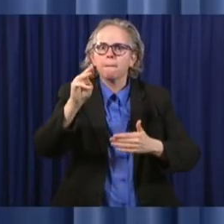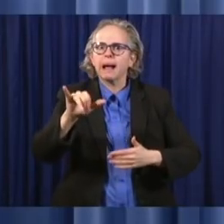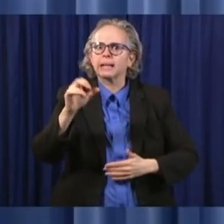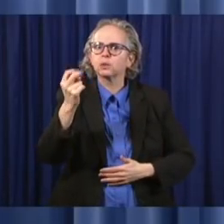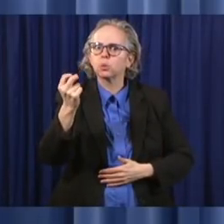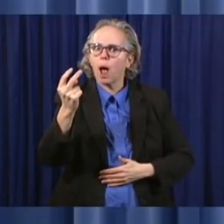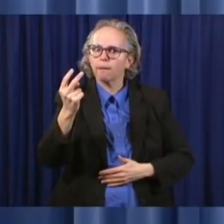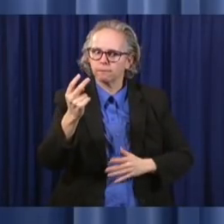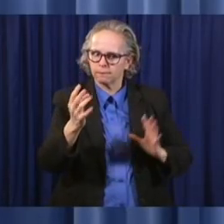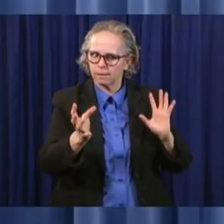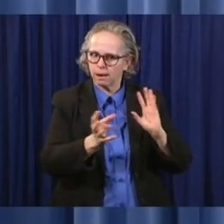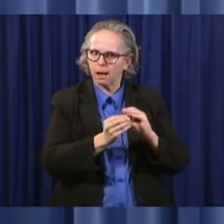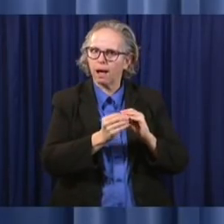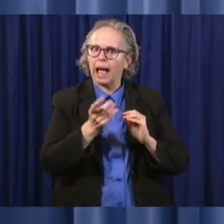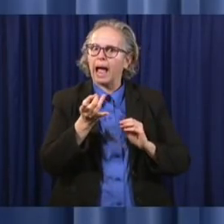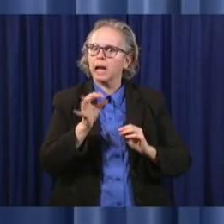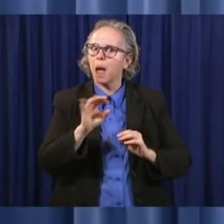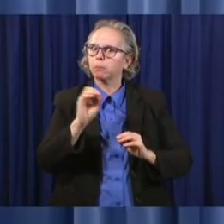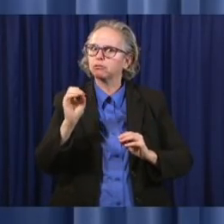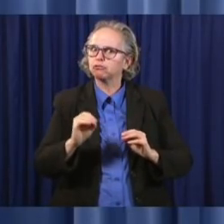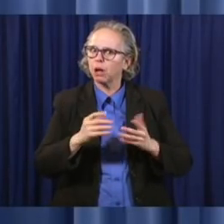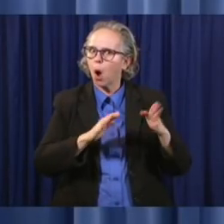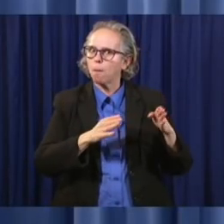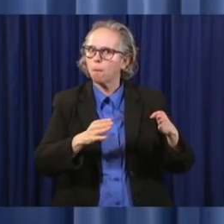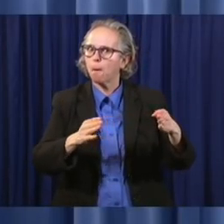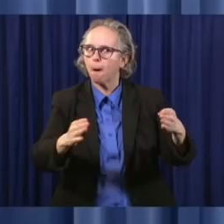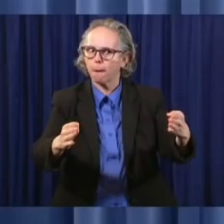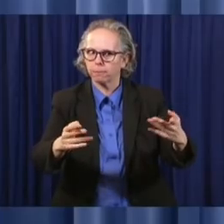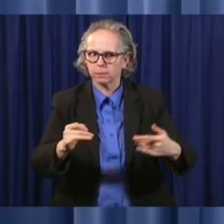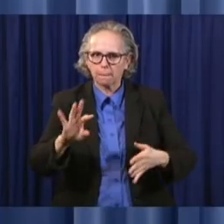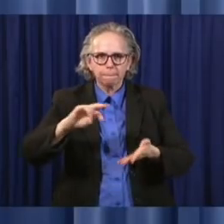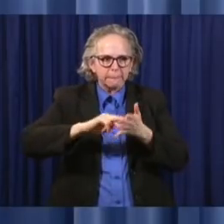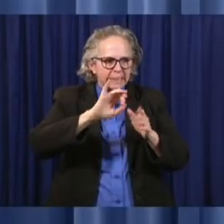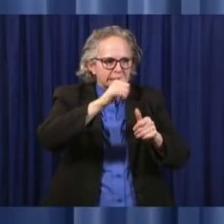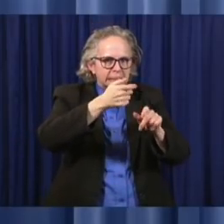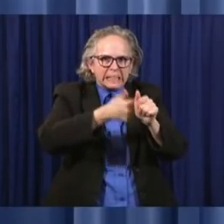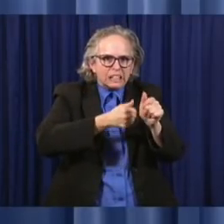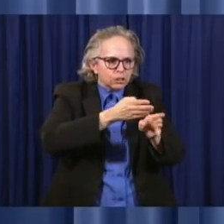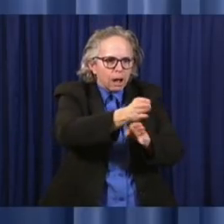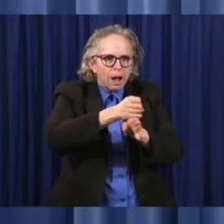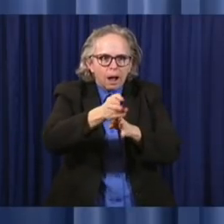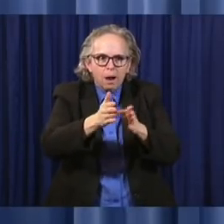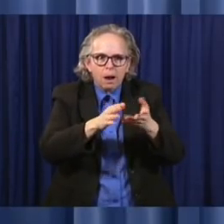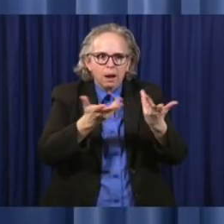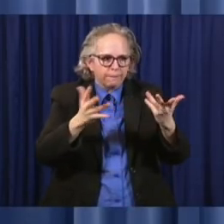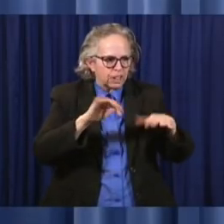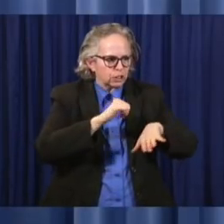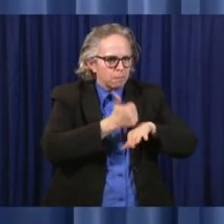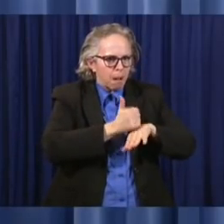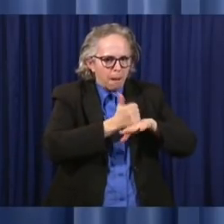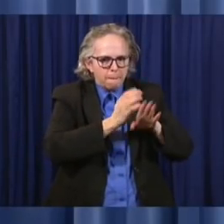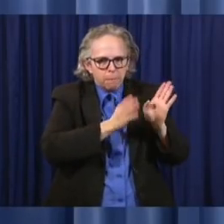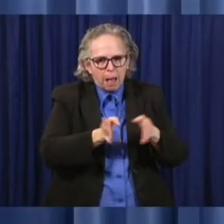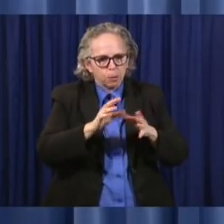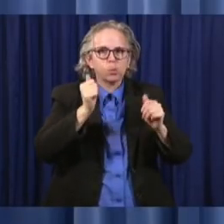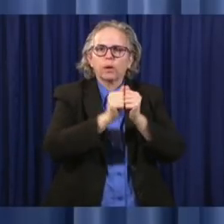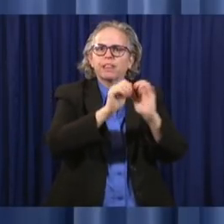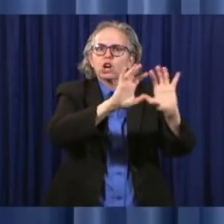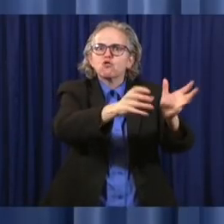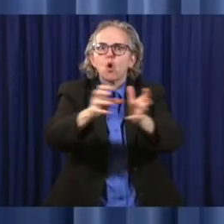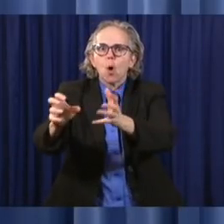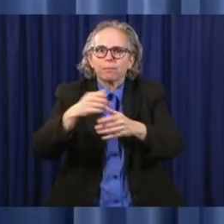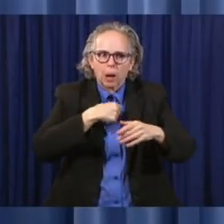cases, we had groups that have done just an amazing job to come up with the